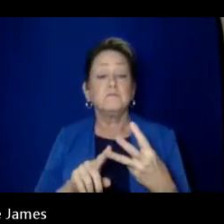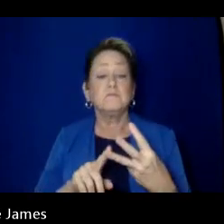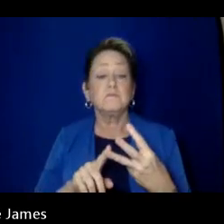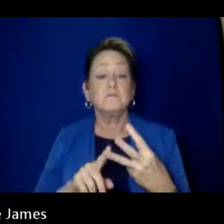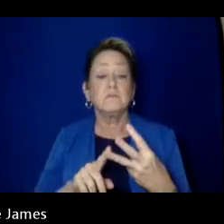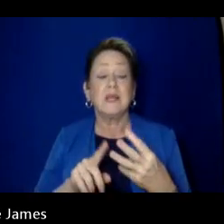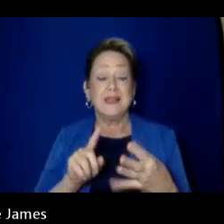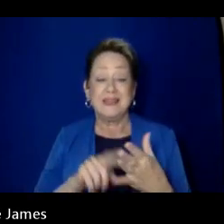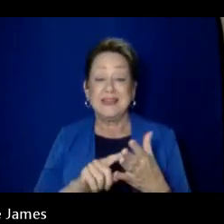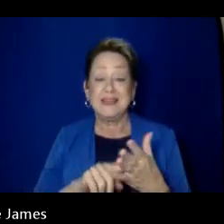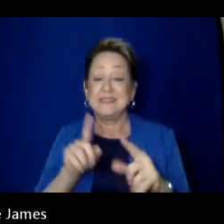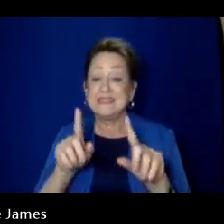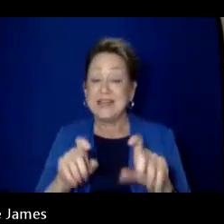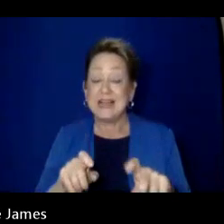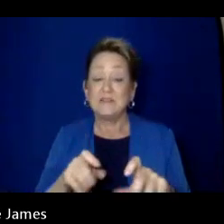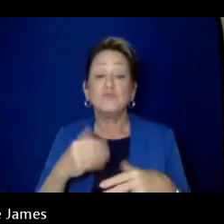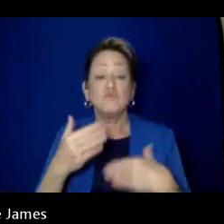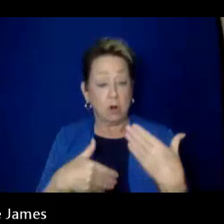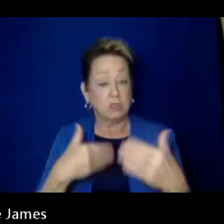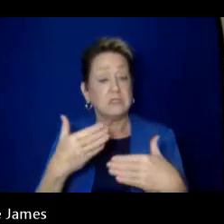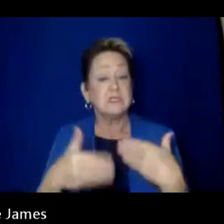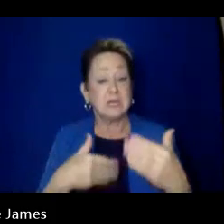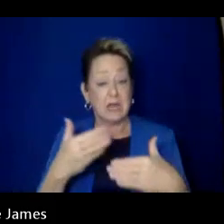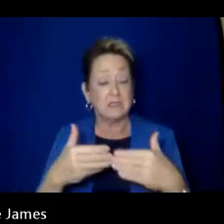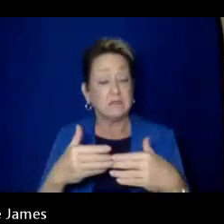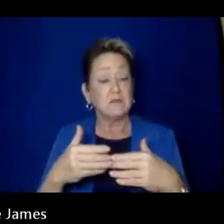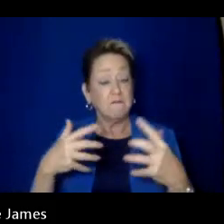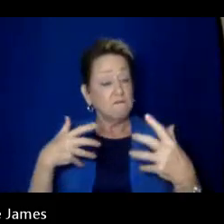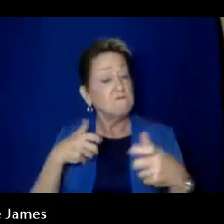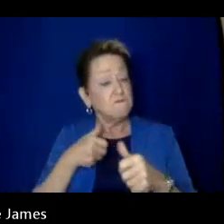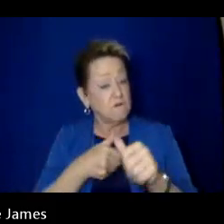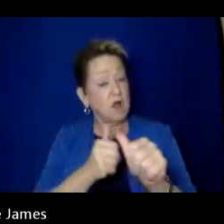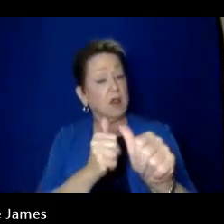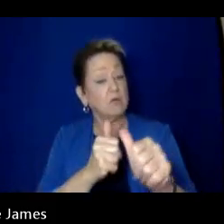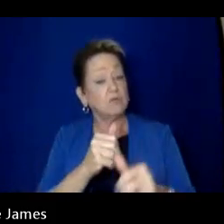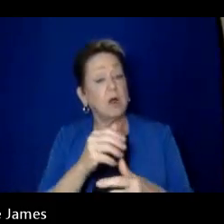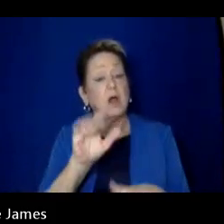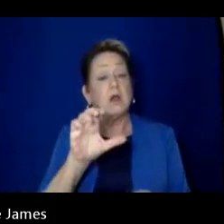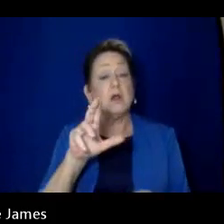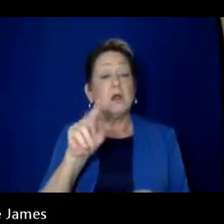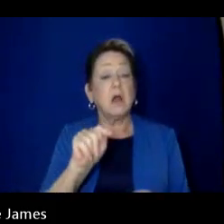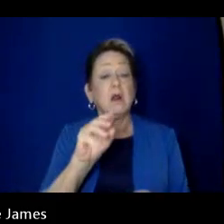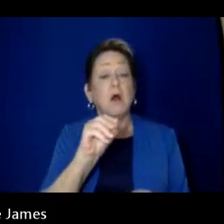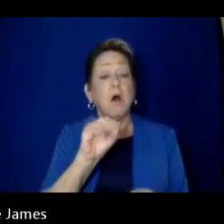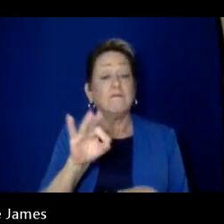as part of this testing were processed according to cutoff instructions, and